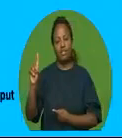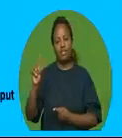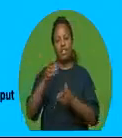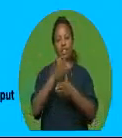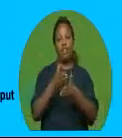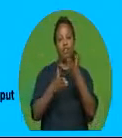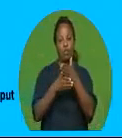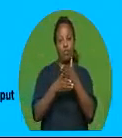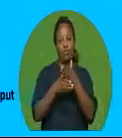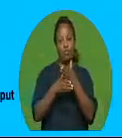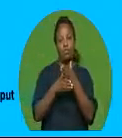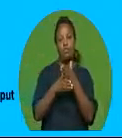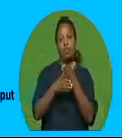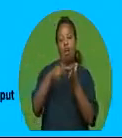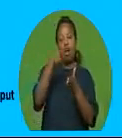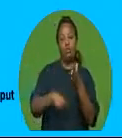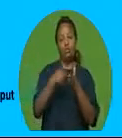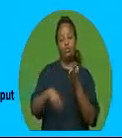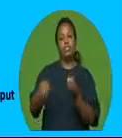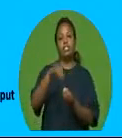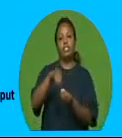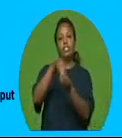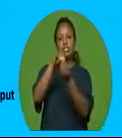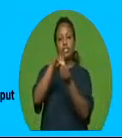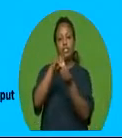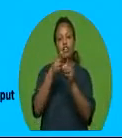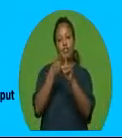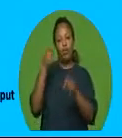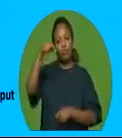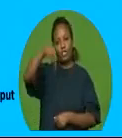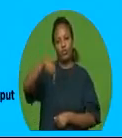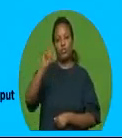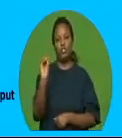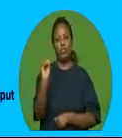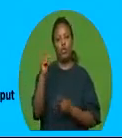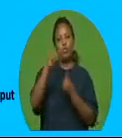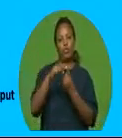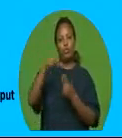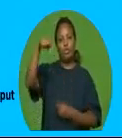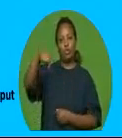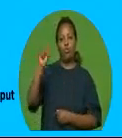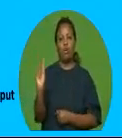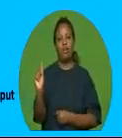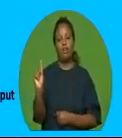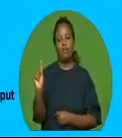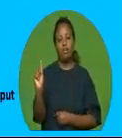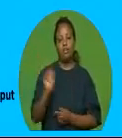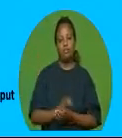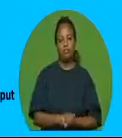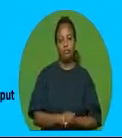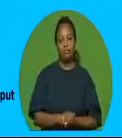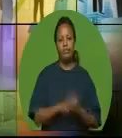P1, the level of real output increases from Q0 to